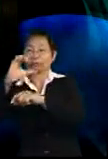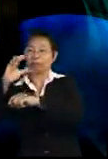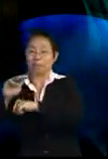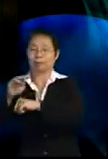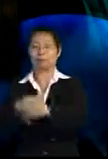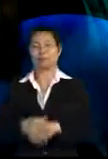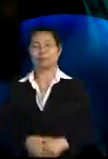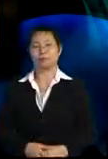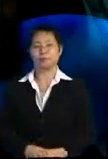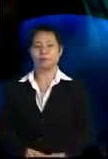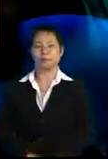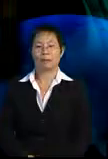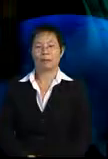centimeters.